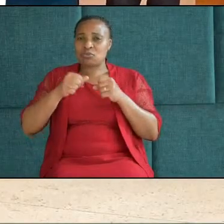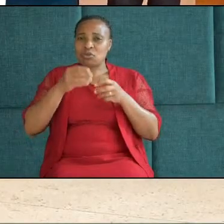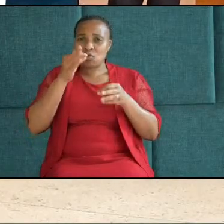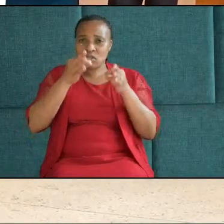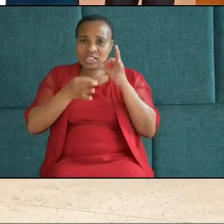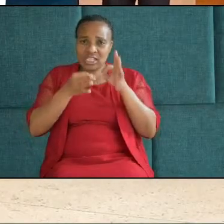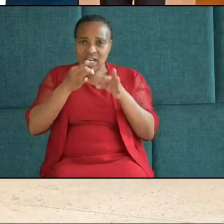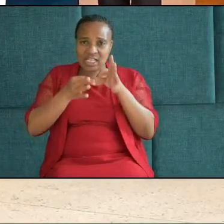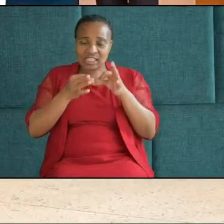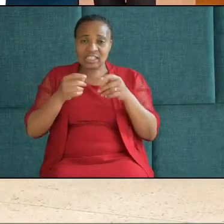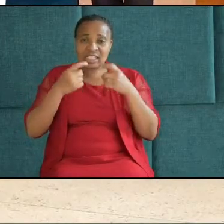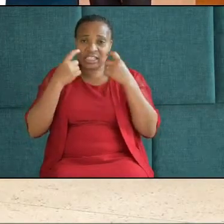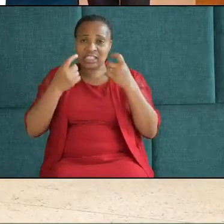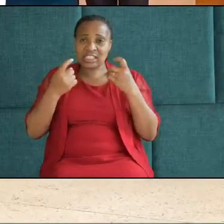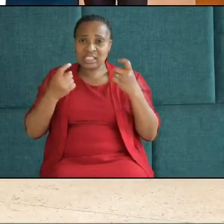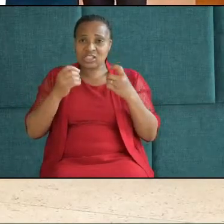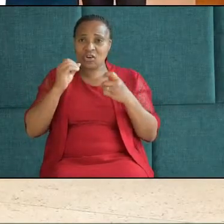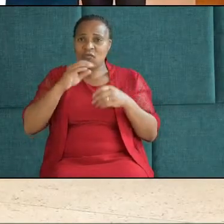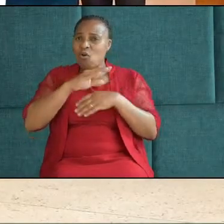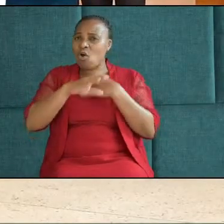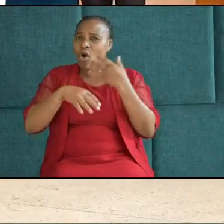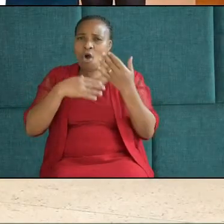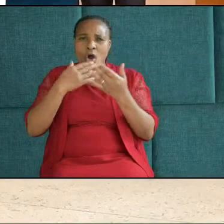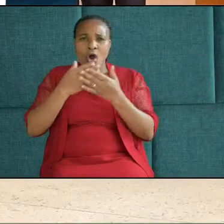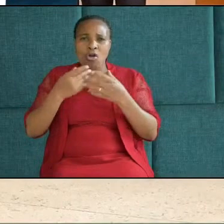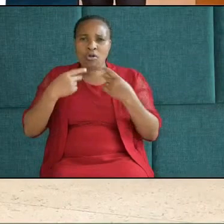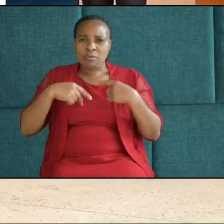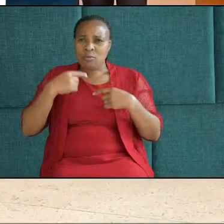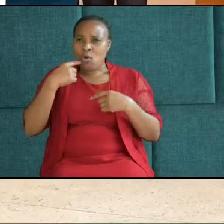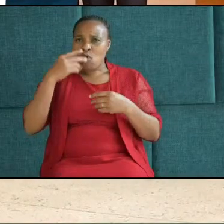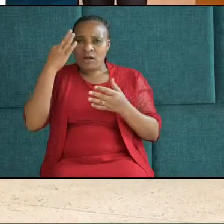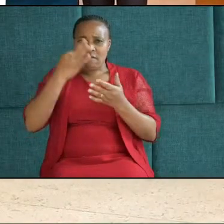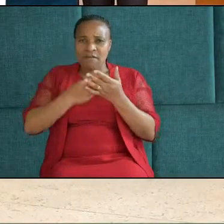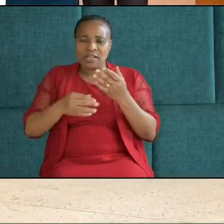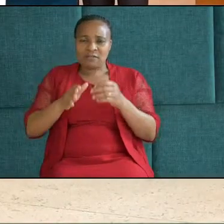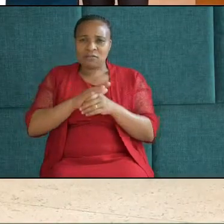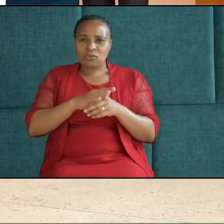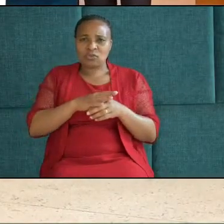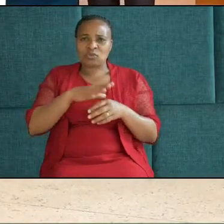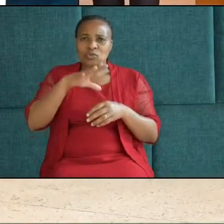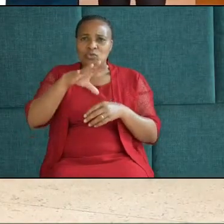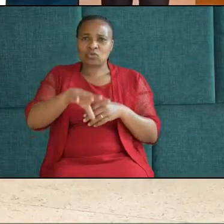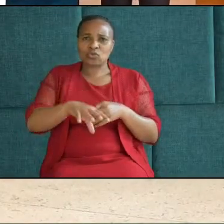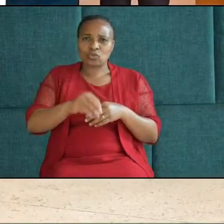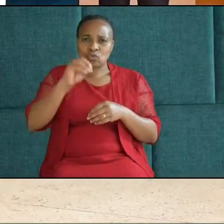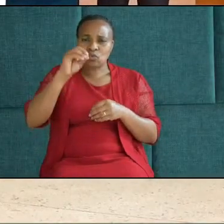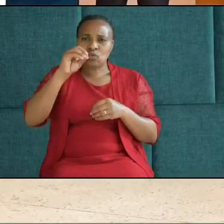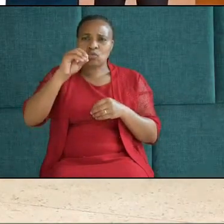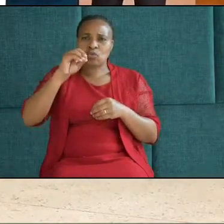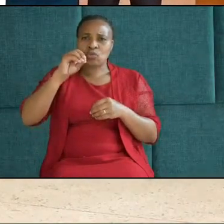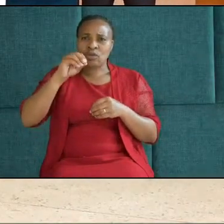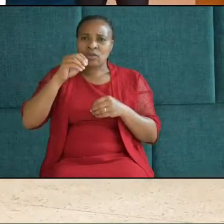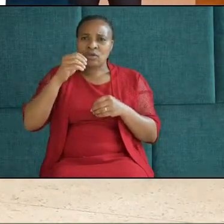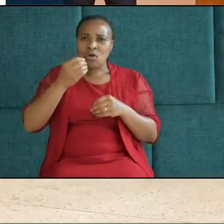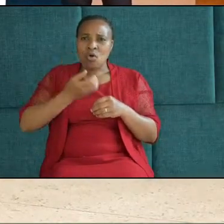the sins of all those who are faithful and put them on their real honor,